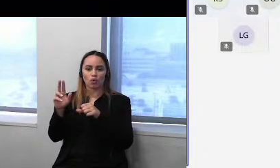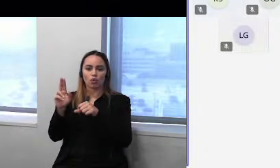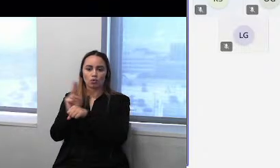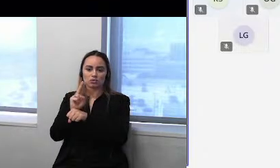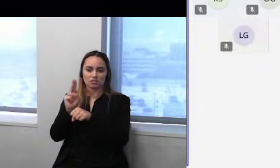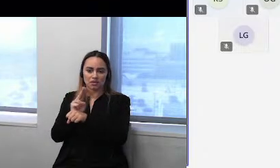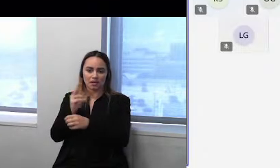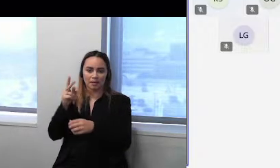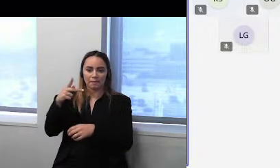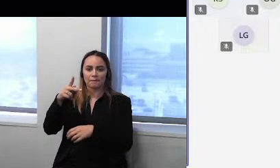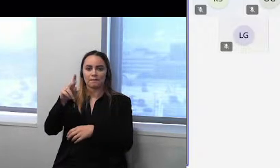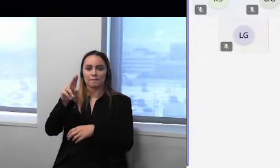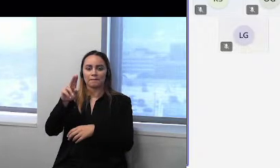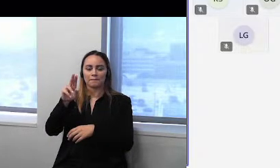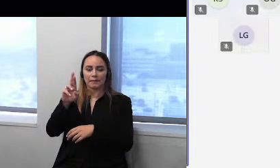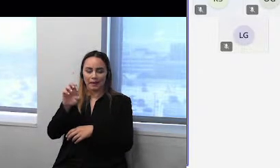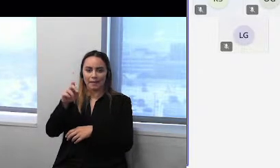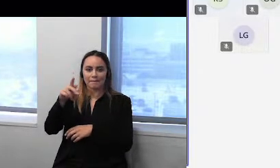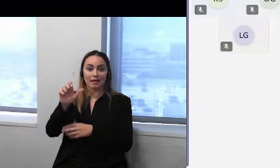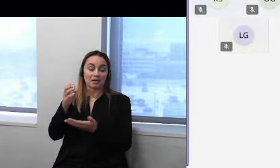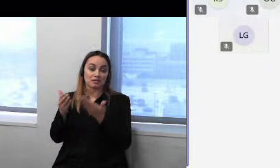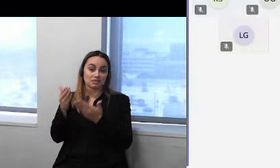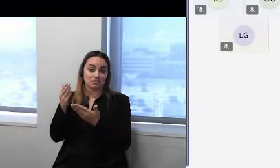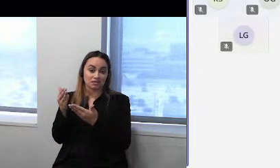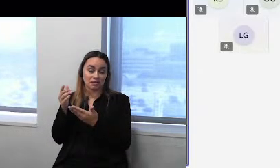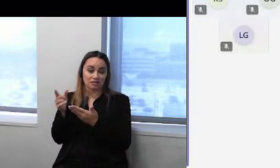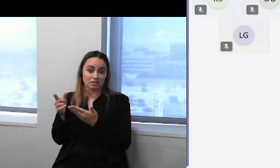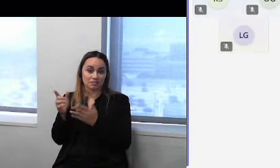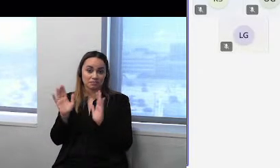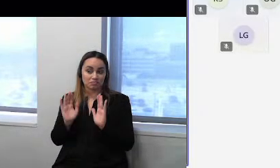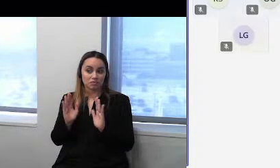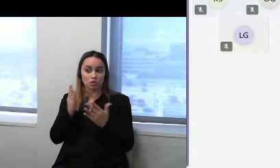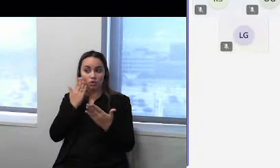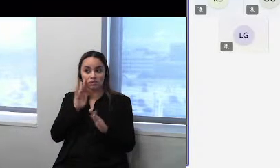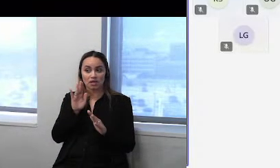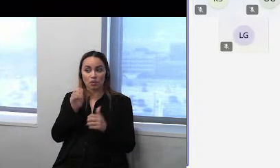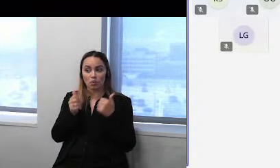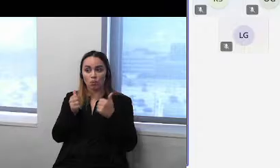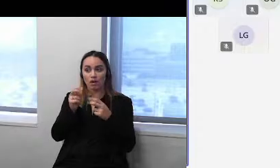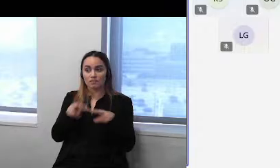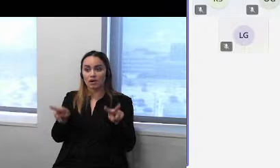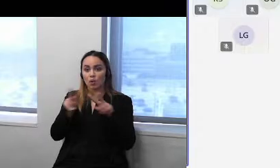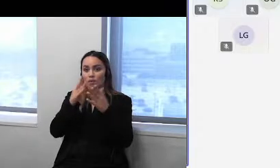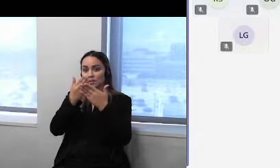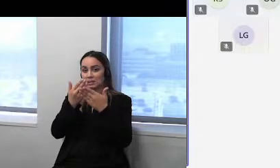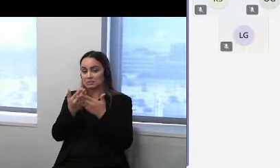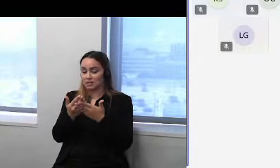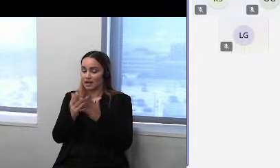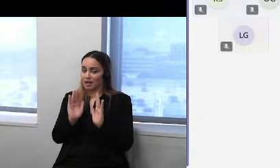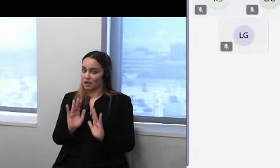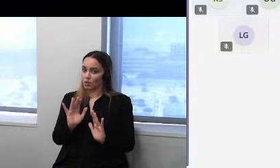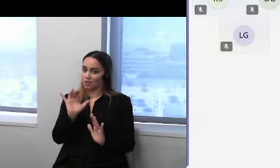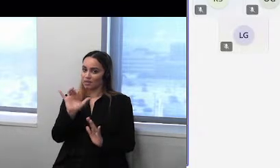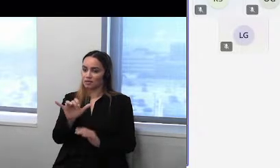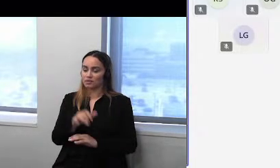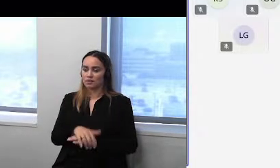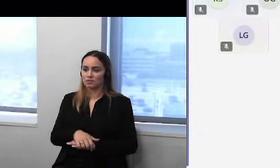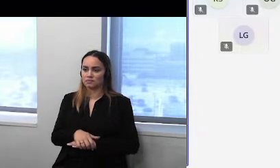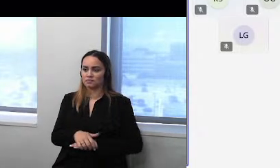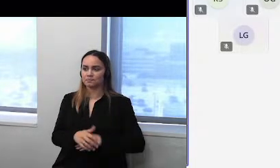perhaps, yes. Well, I don't know. I don't even know what the value evidentiarily is that. What is it that you were aware of?